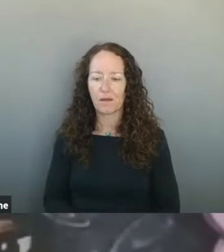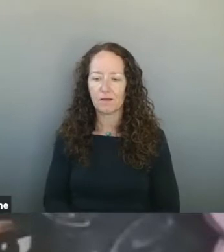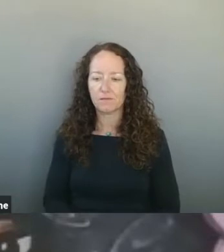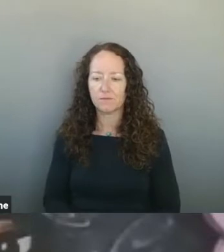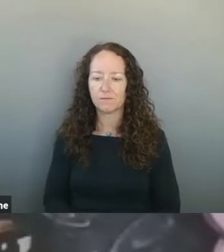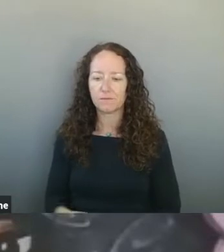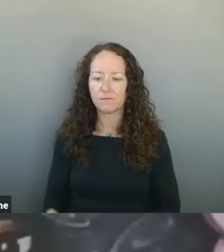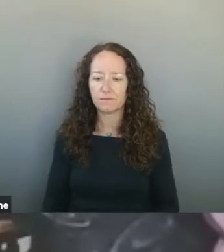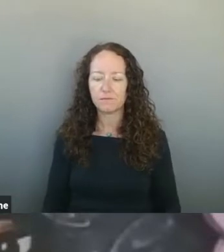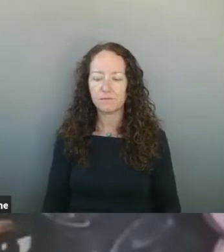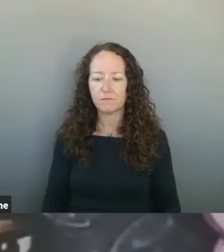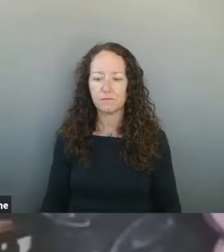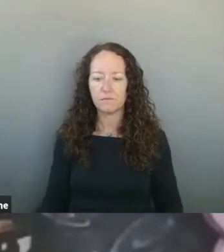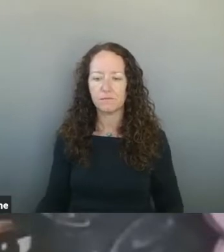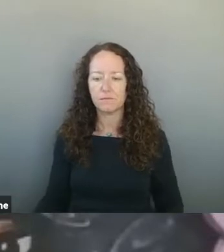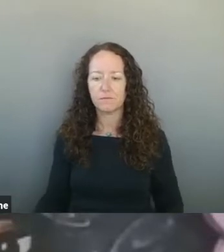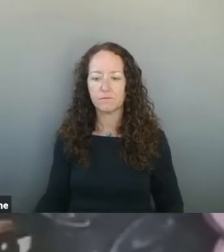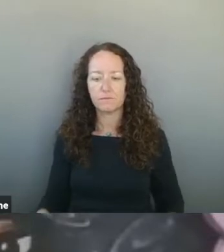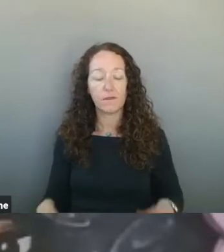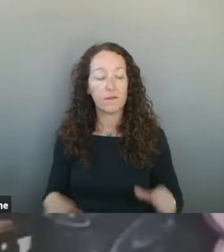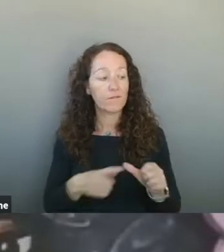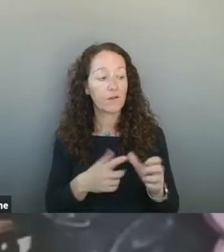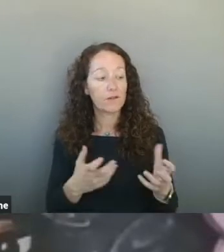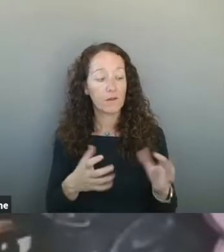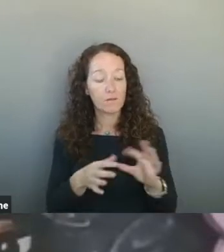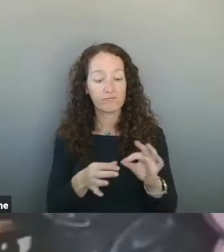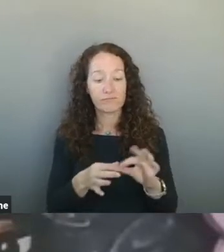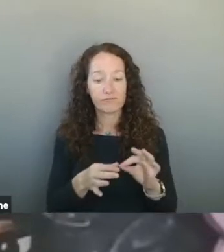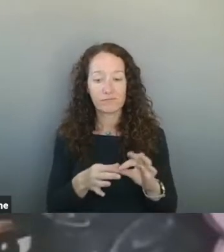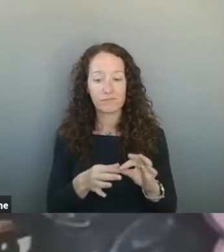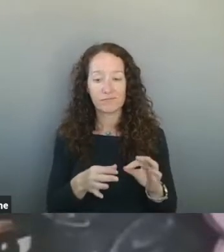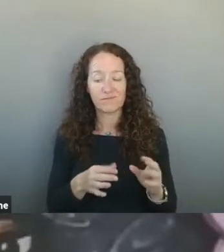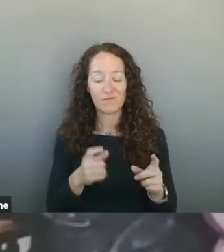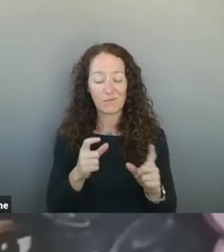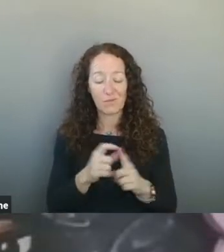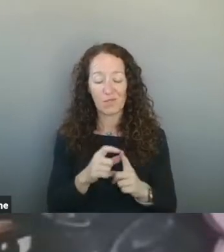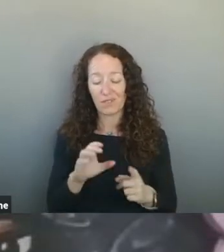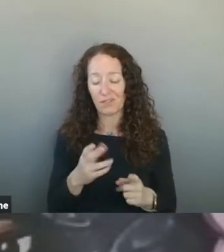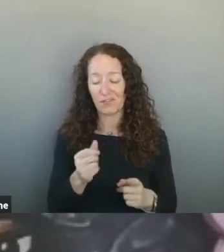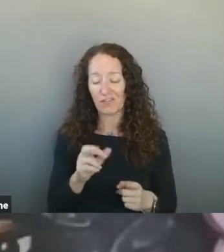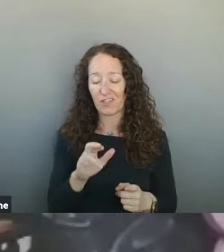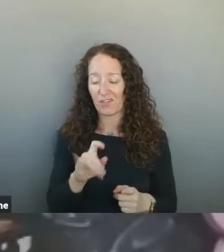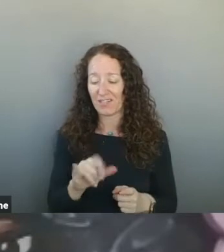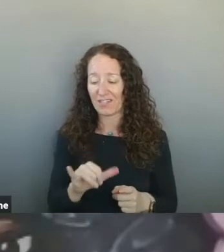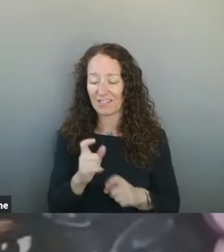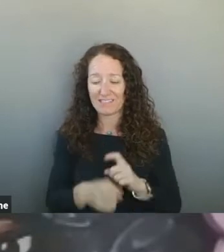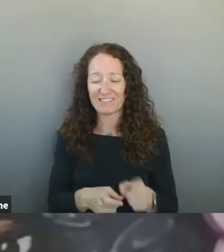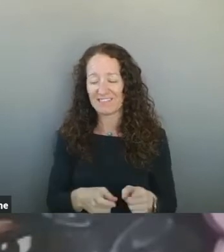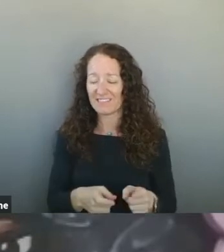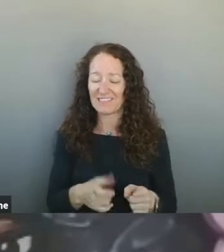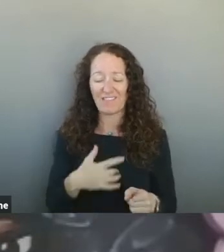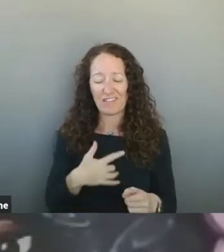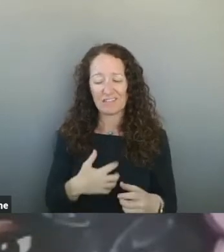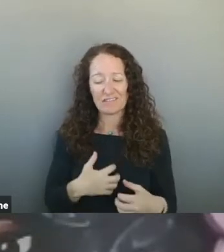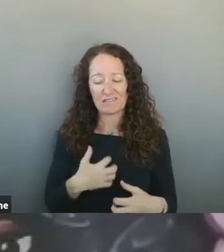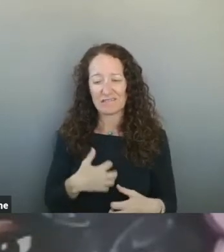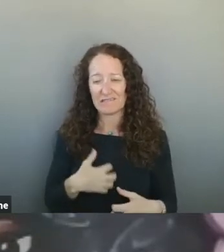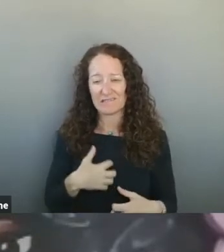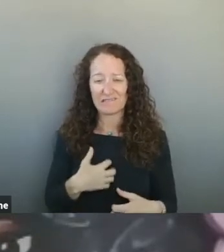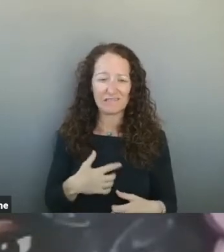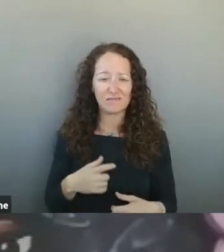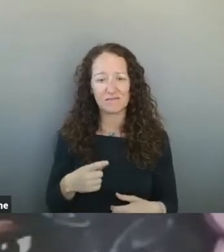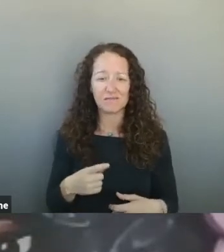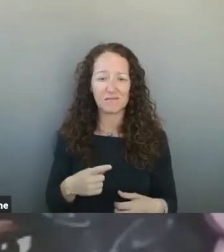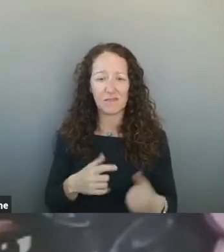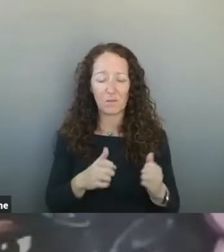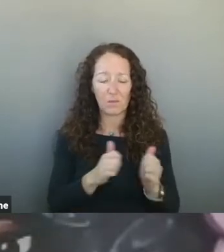I just want to say at the outset, I have issues with the word charity. I think if we're talking about white supremacy and white supremacist structures, that